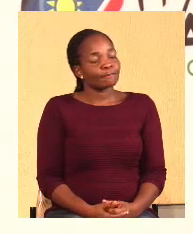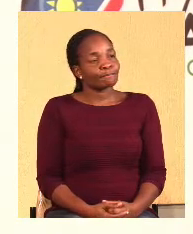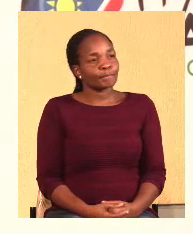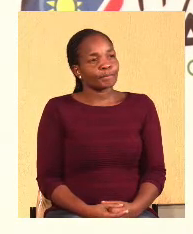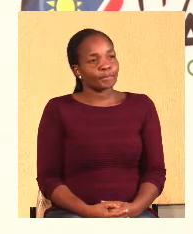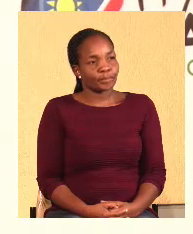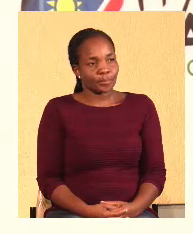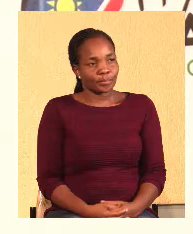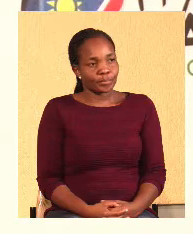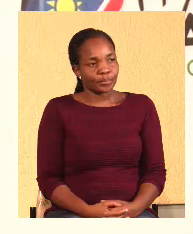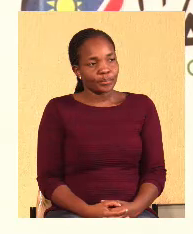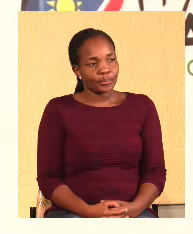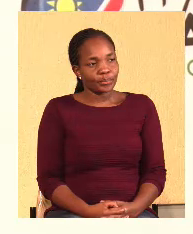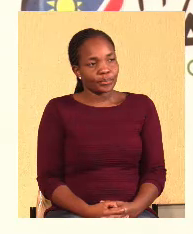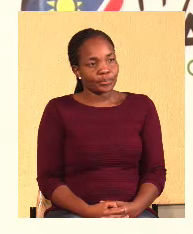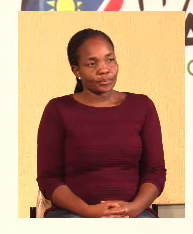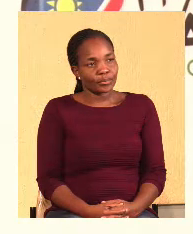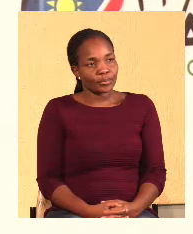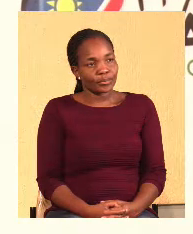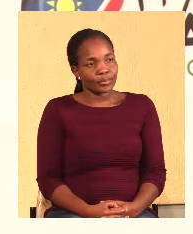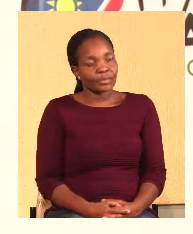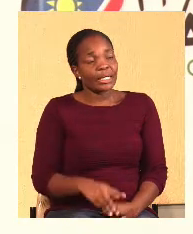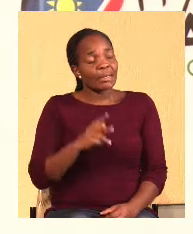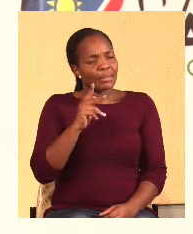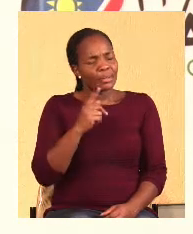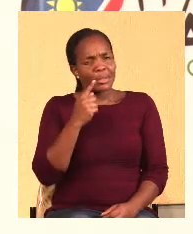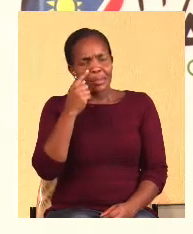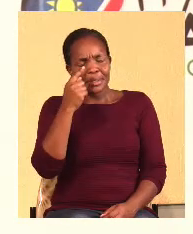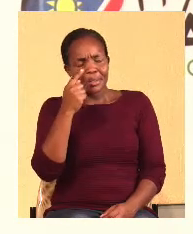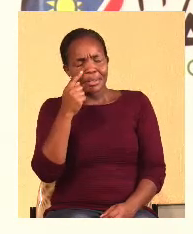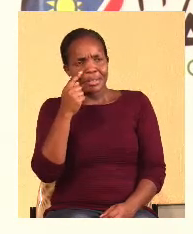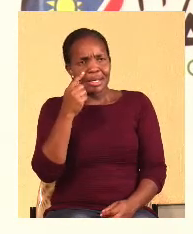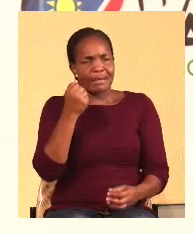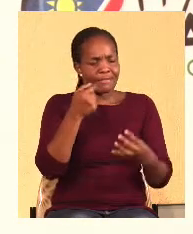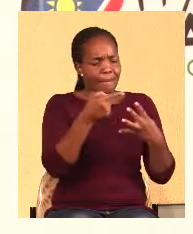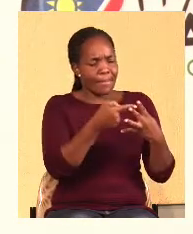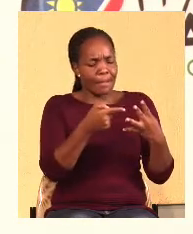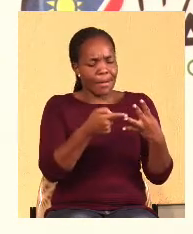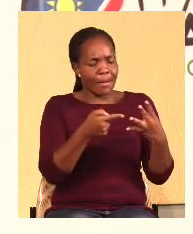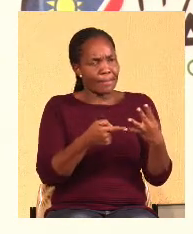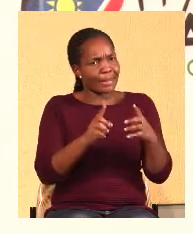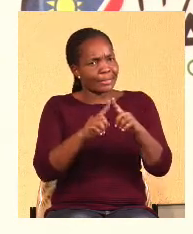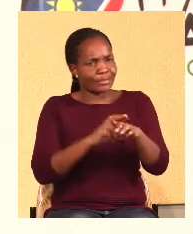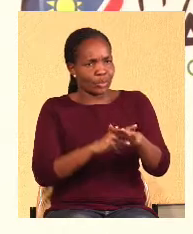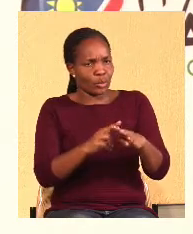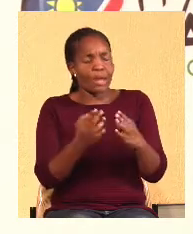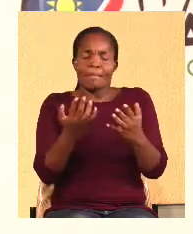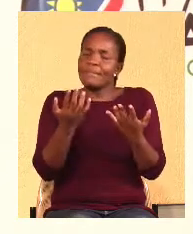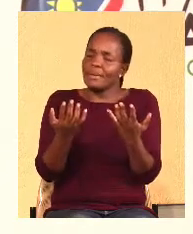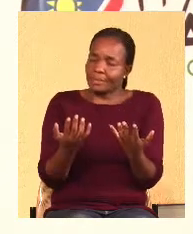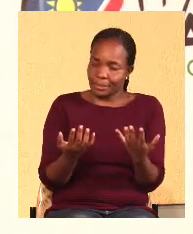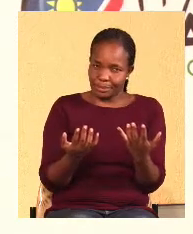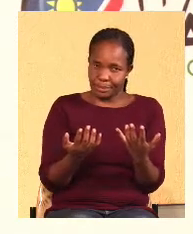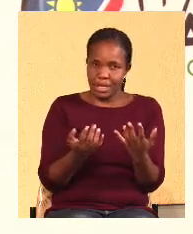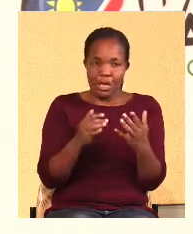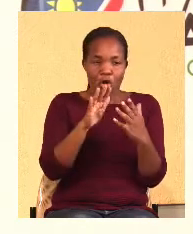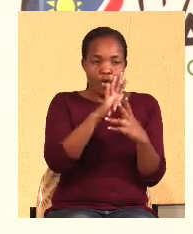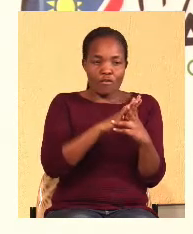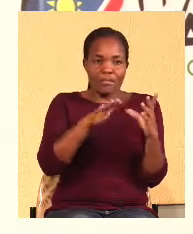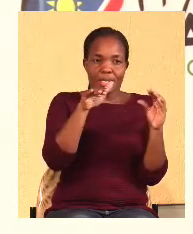of the matter is that we have looked at some aspects. We look at certain settings where you might find that, for example, family